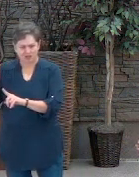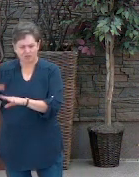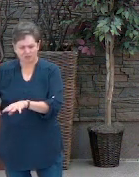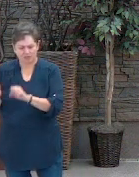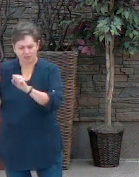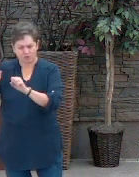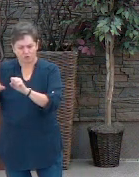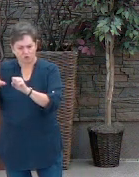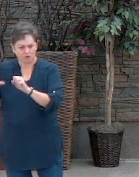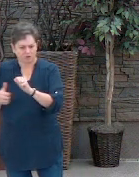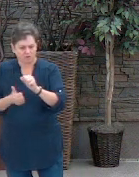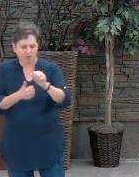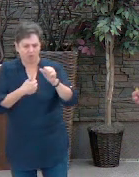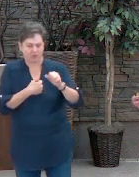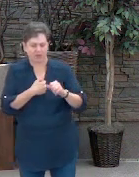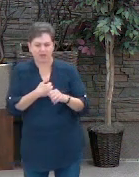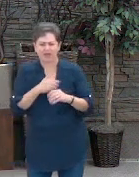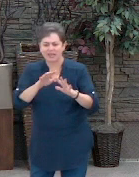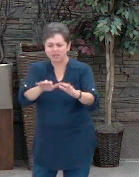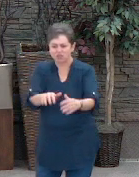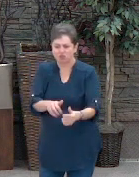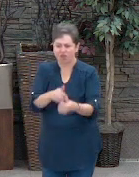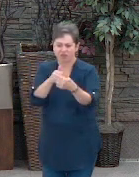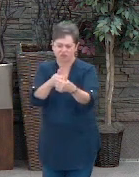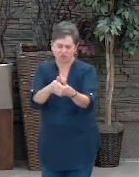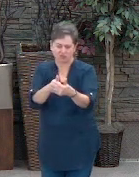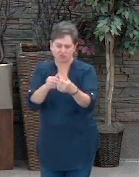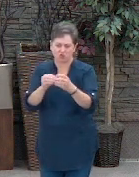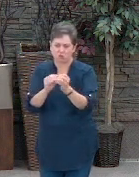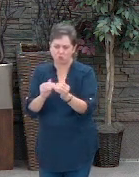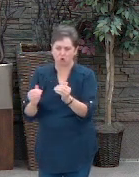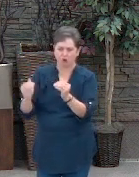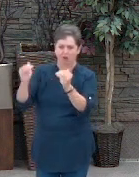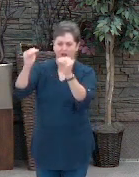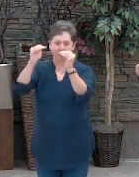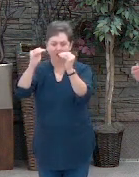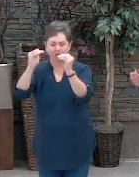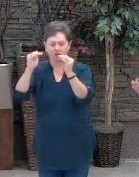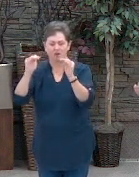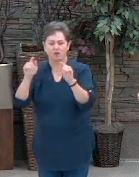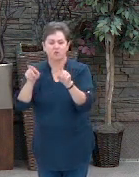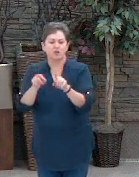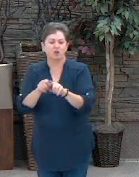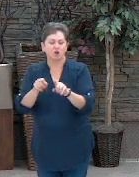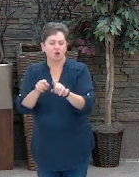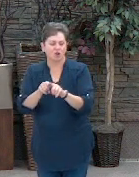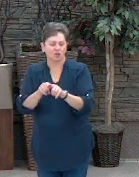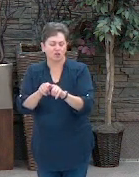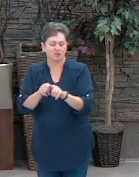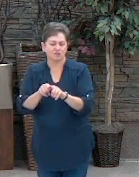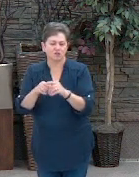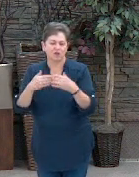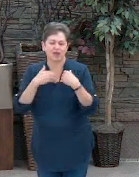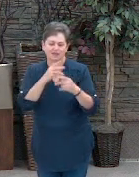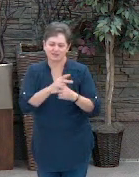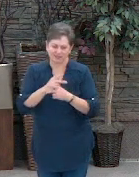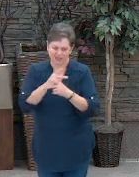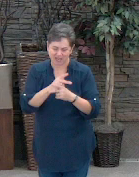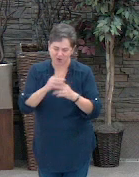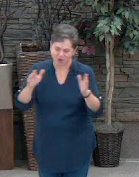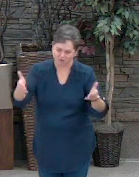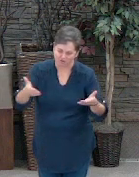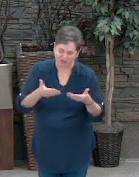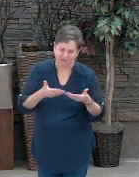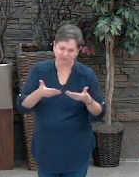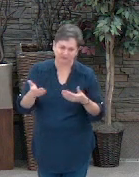follow me." He challenges us to go higher, and yet he also, on the one hand, has this care and invites us.